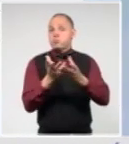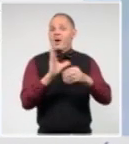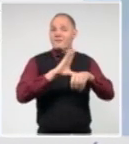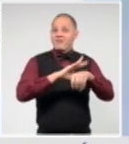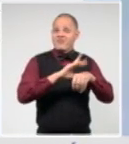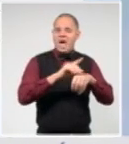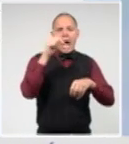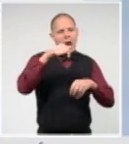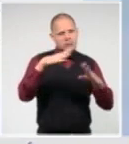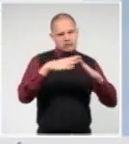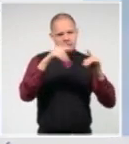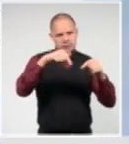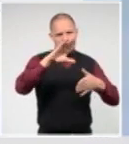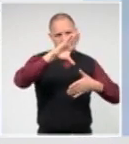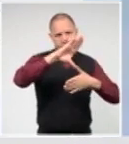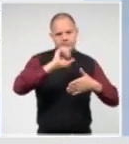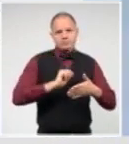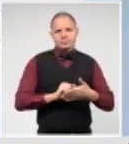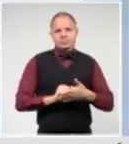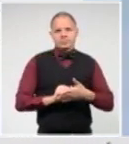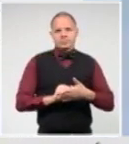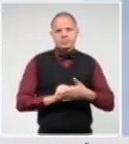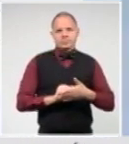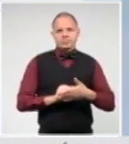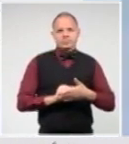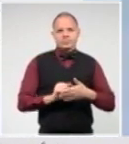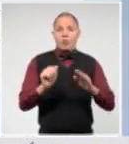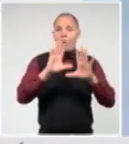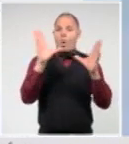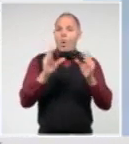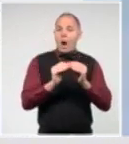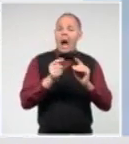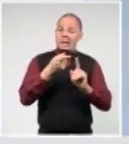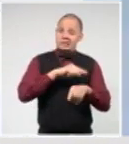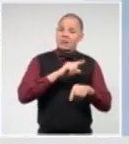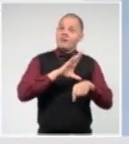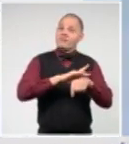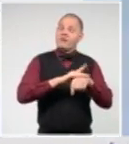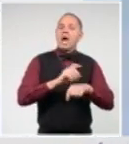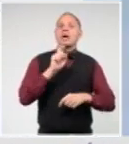117,630 new cases yesterday, for a total of